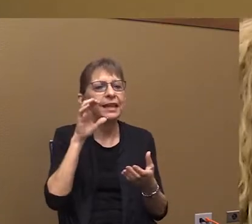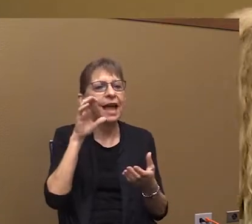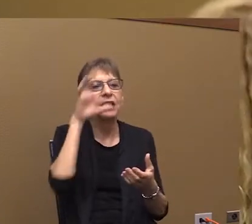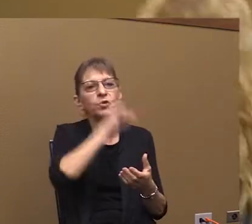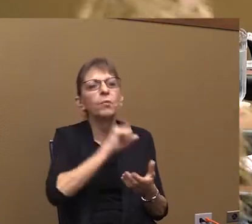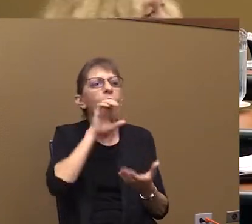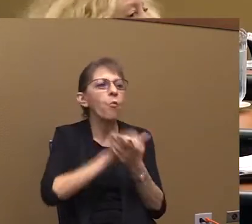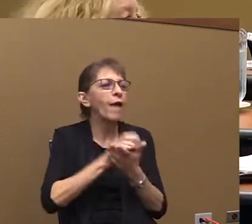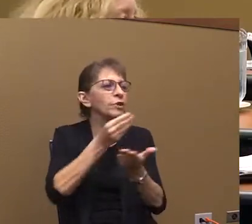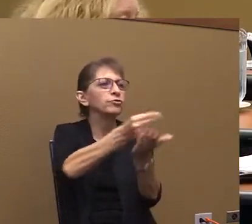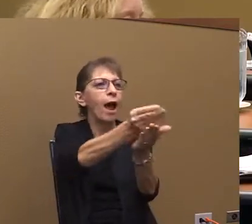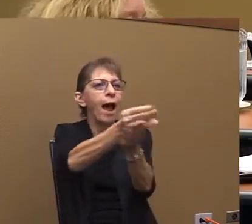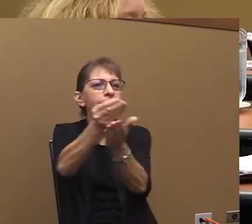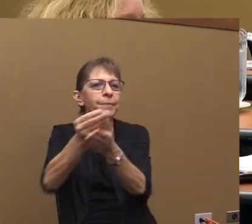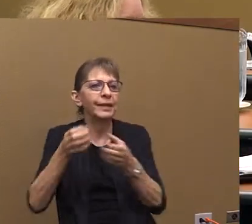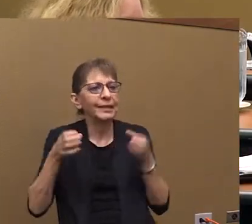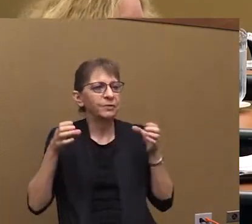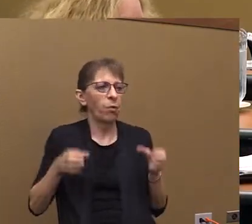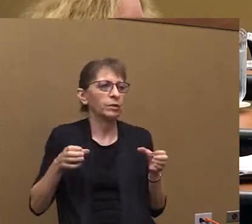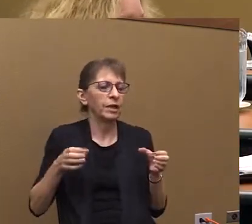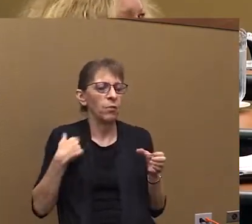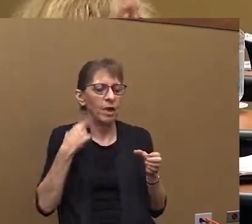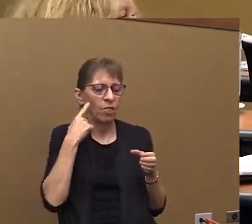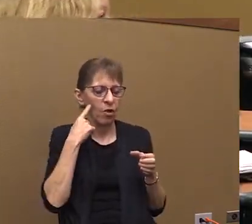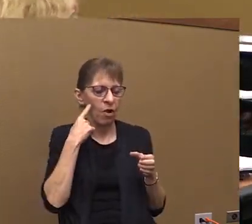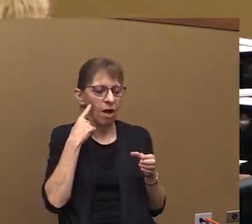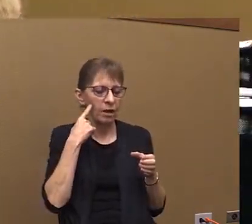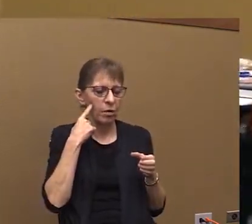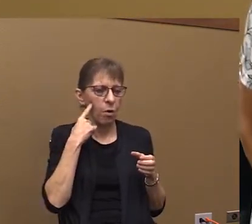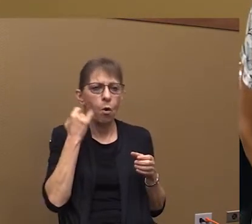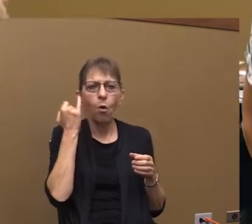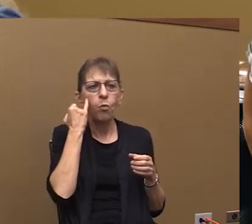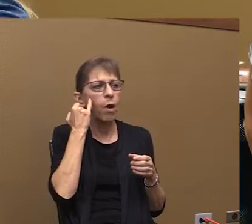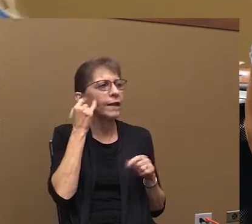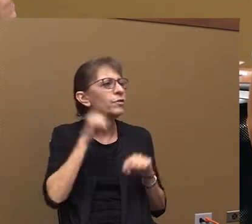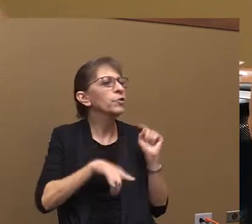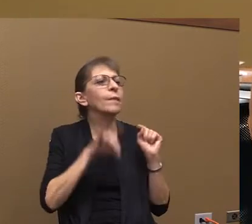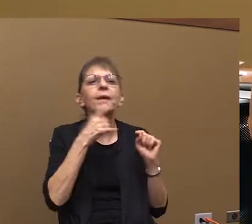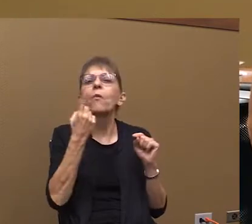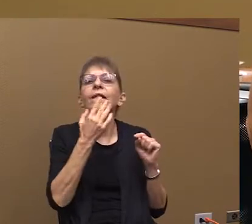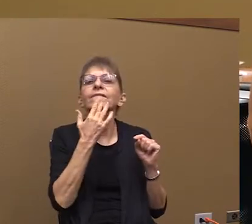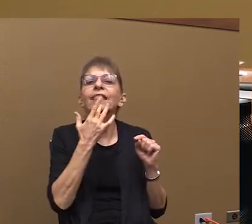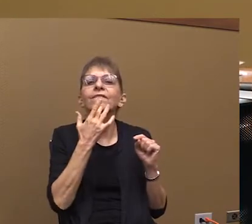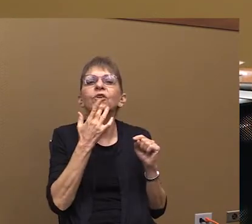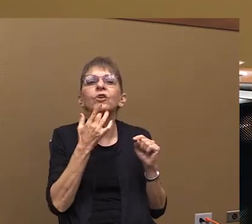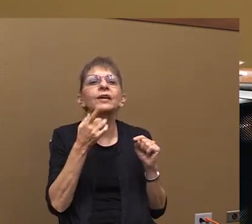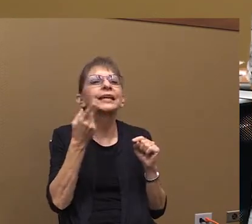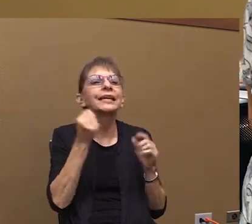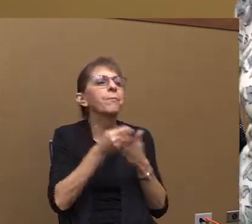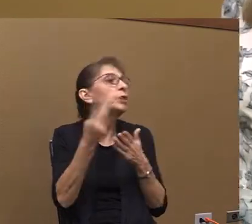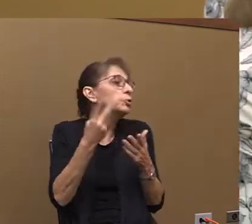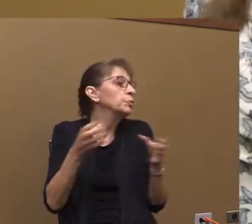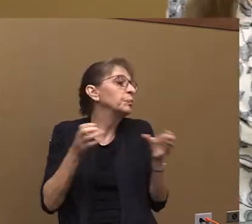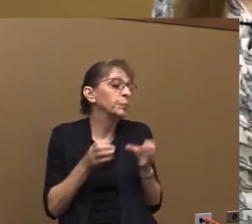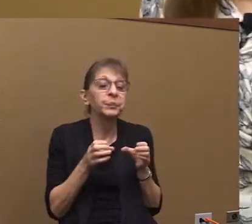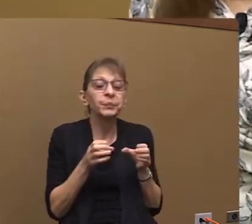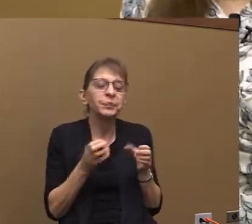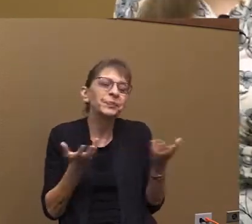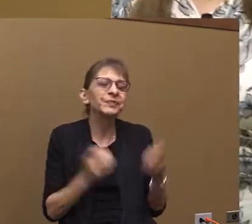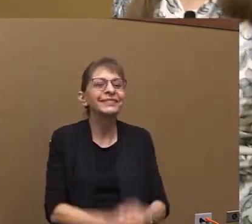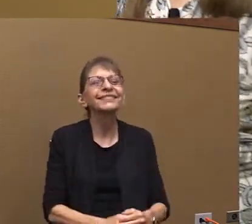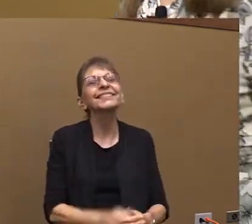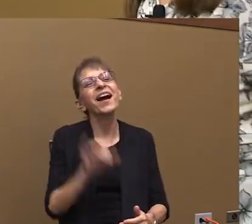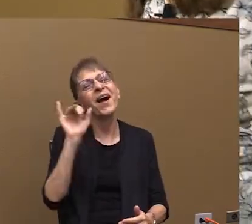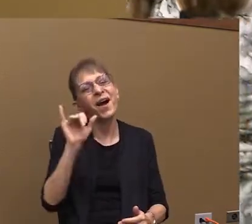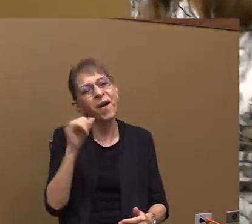shopping. But we also thought, well, what if you couldn't pick just one flavor? Oh, well, you go, that too. works too.